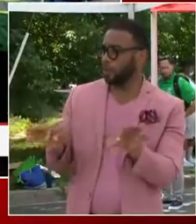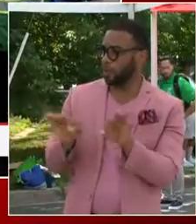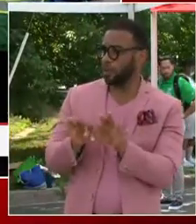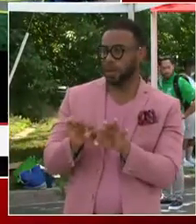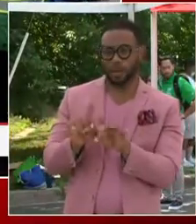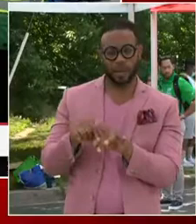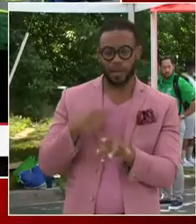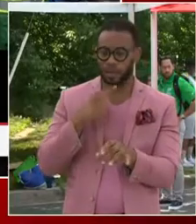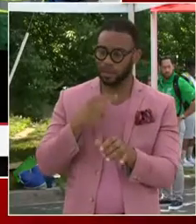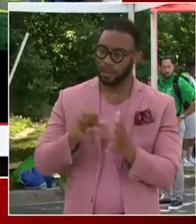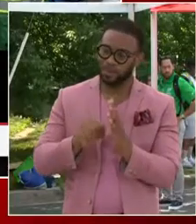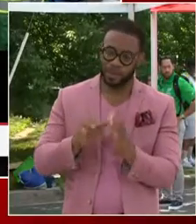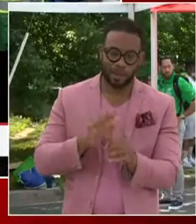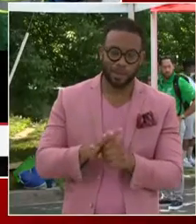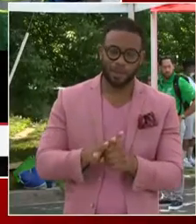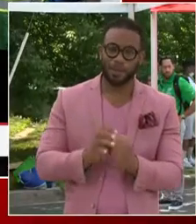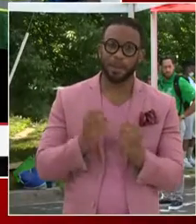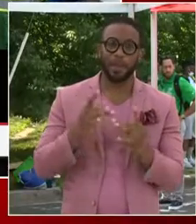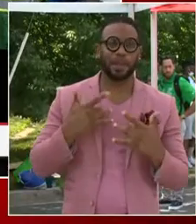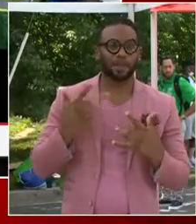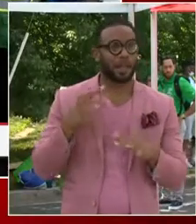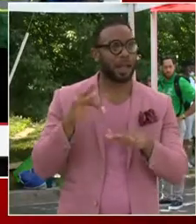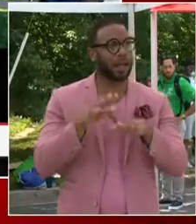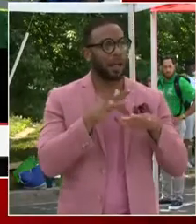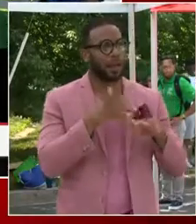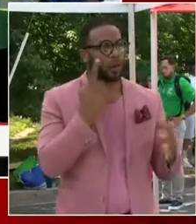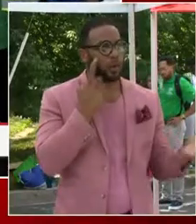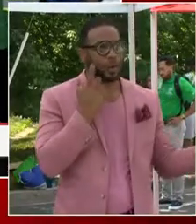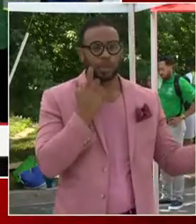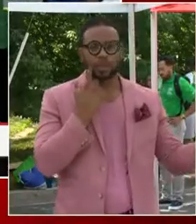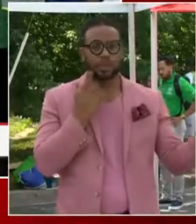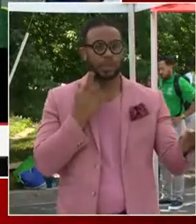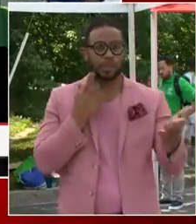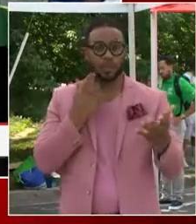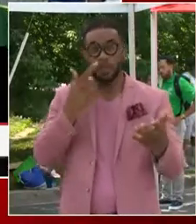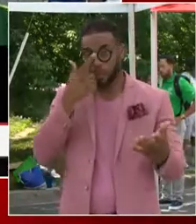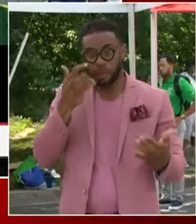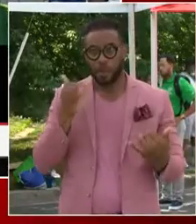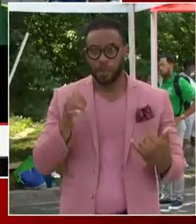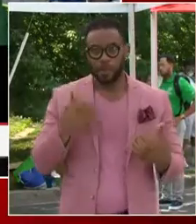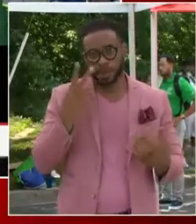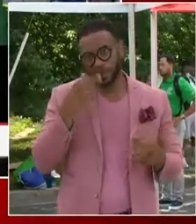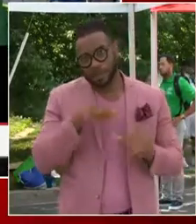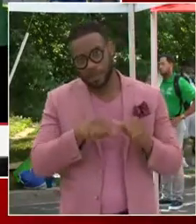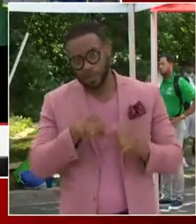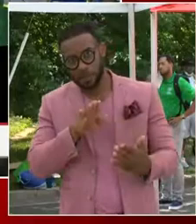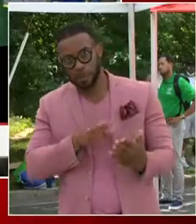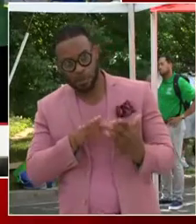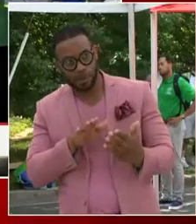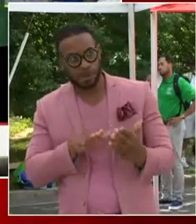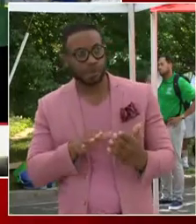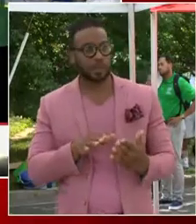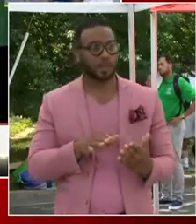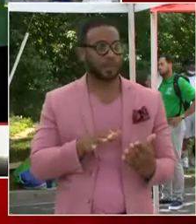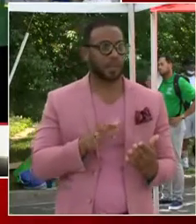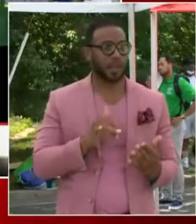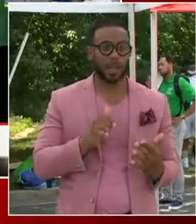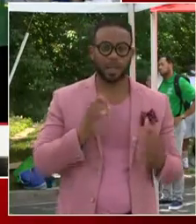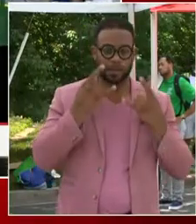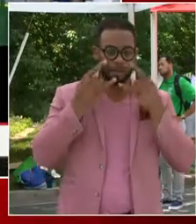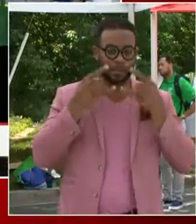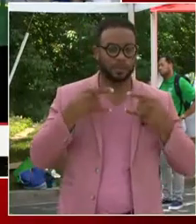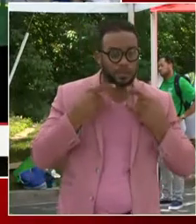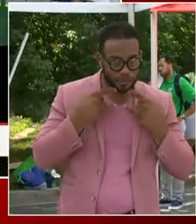I can't tell you the number of events that I've been to recently, because now we can see each other in person, and I can take off